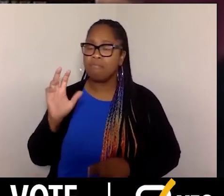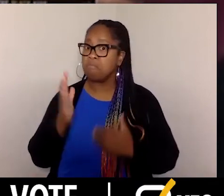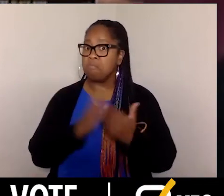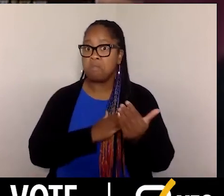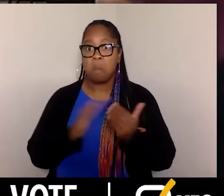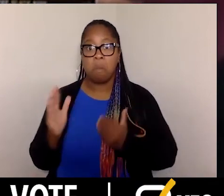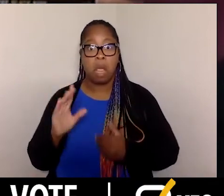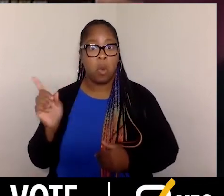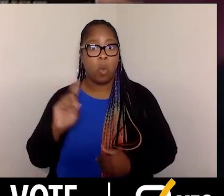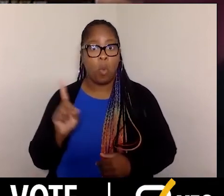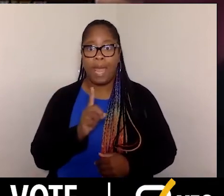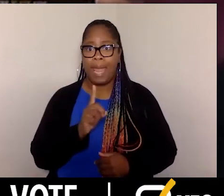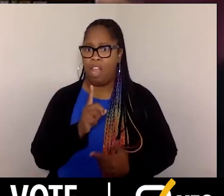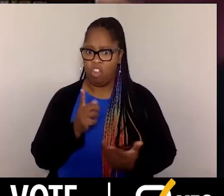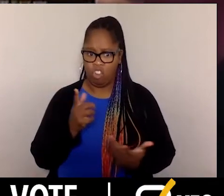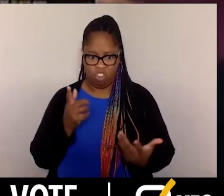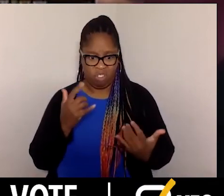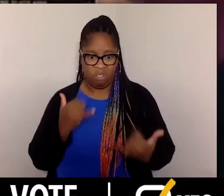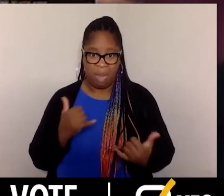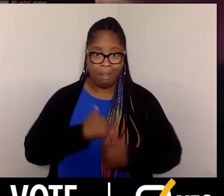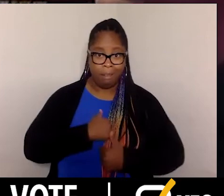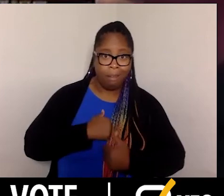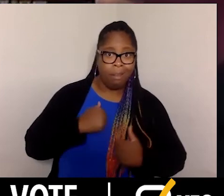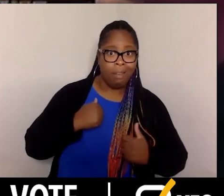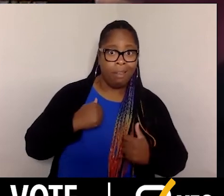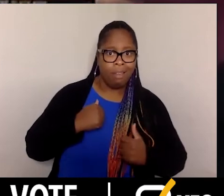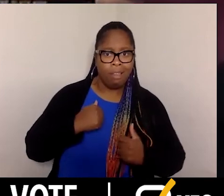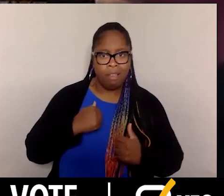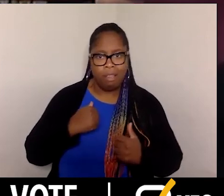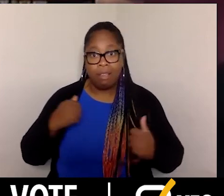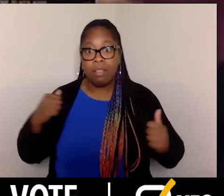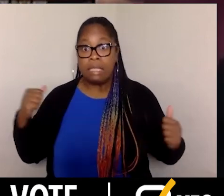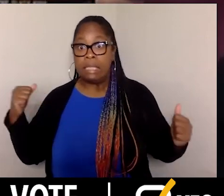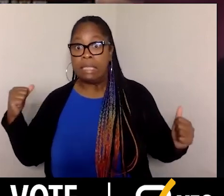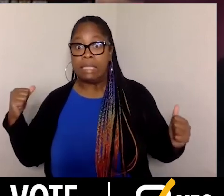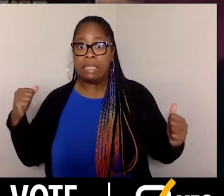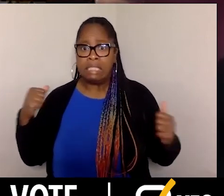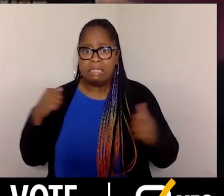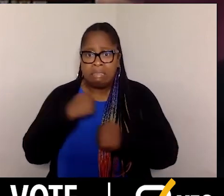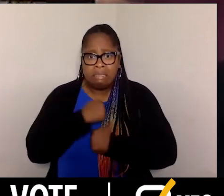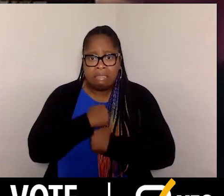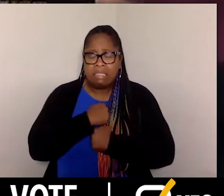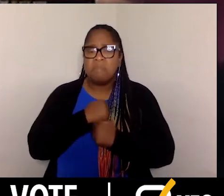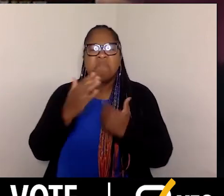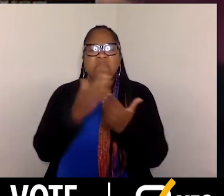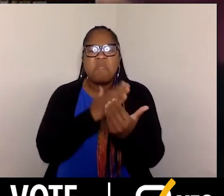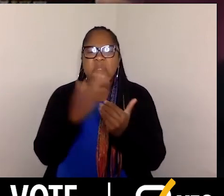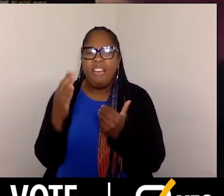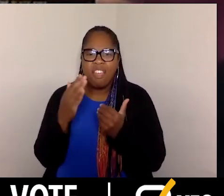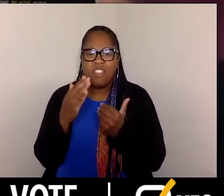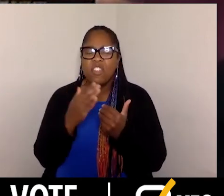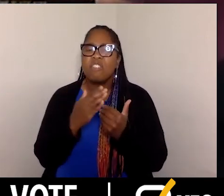someone is on the path to sharing their gender identity and sexual